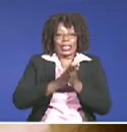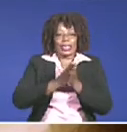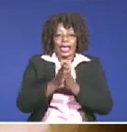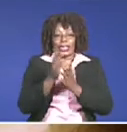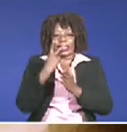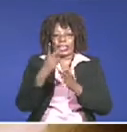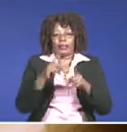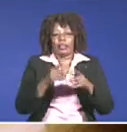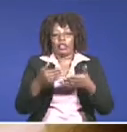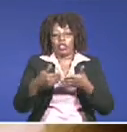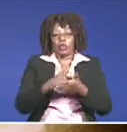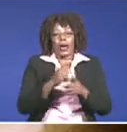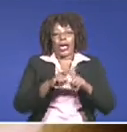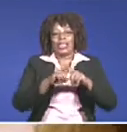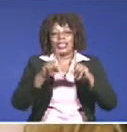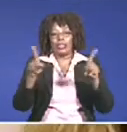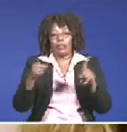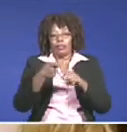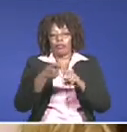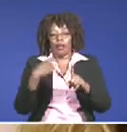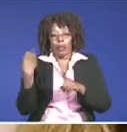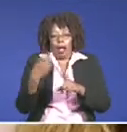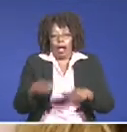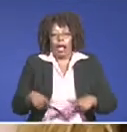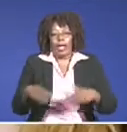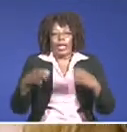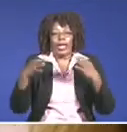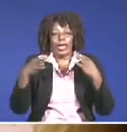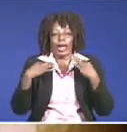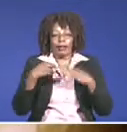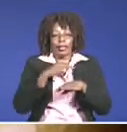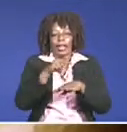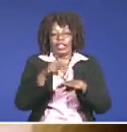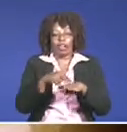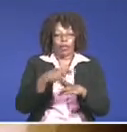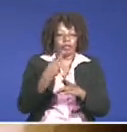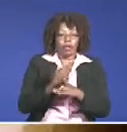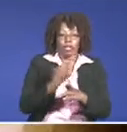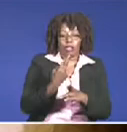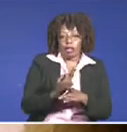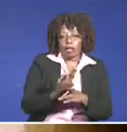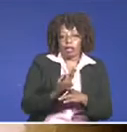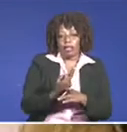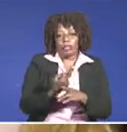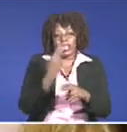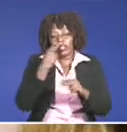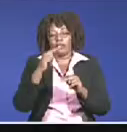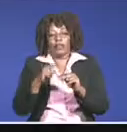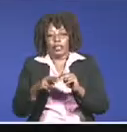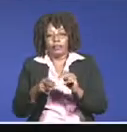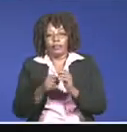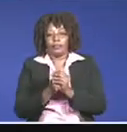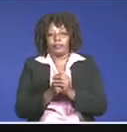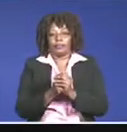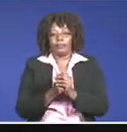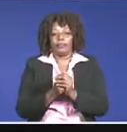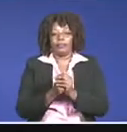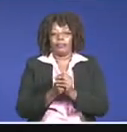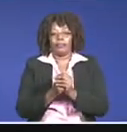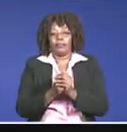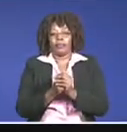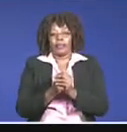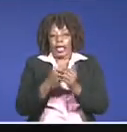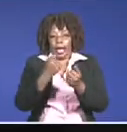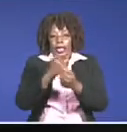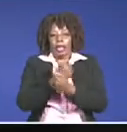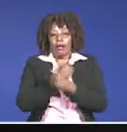and different that's so different from our life and, you know, just the normal everyday routine. It's just so much fun. I definitely